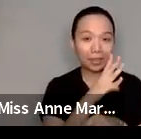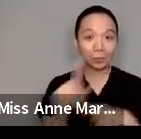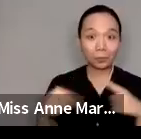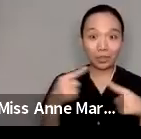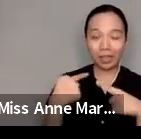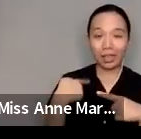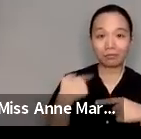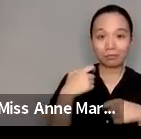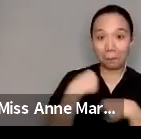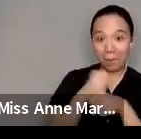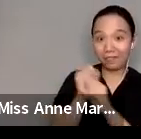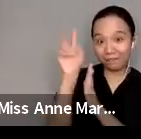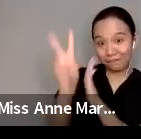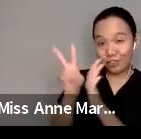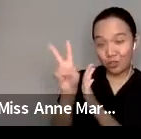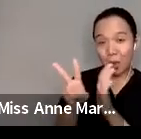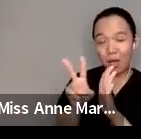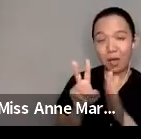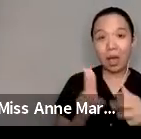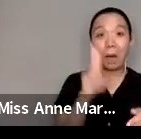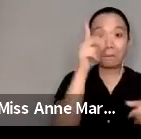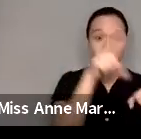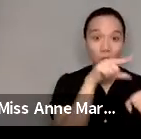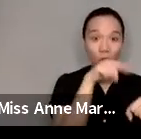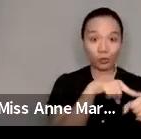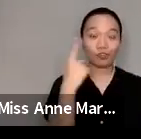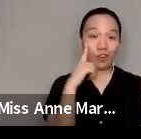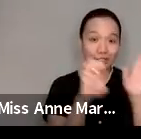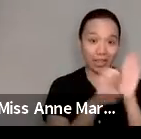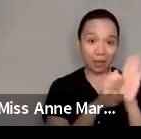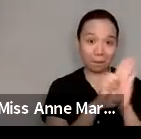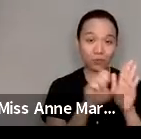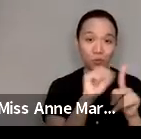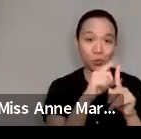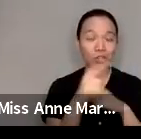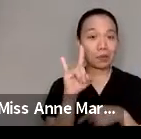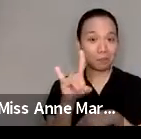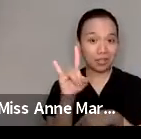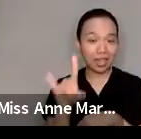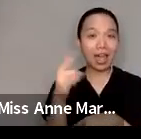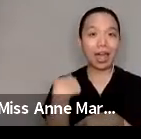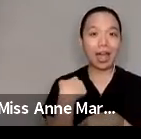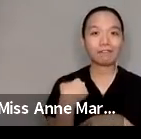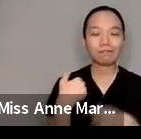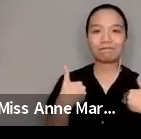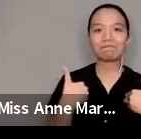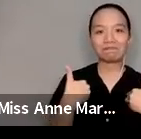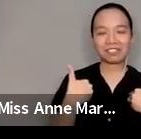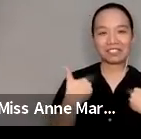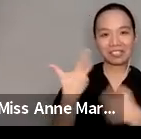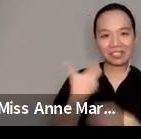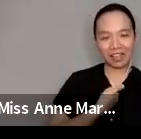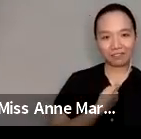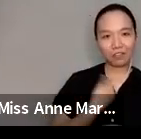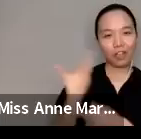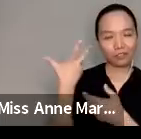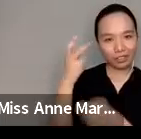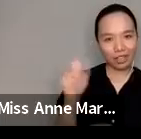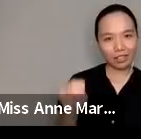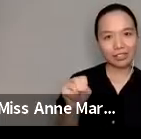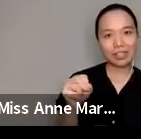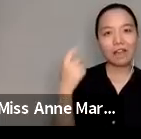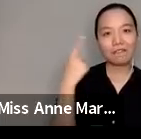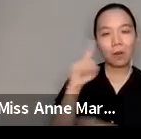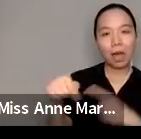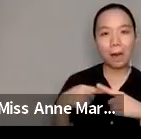taking a video and uploading them to social media, for example, I takes a self-confidence. And before I upload the